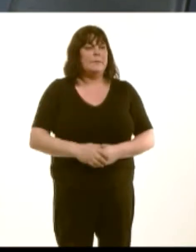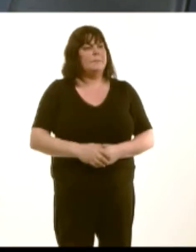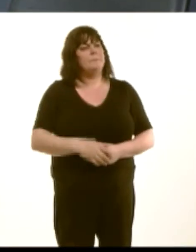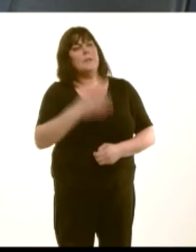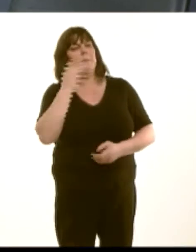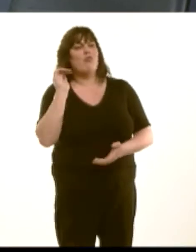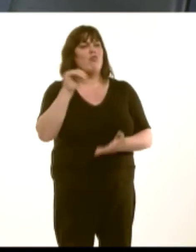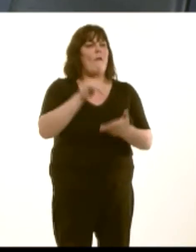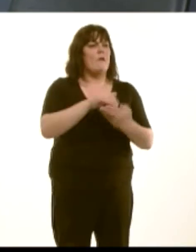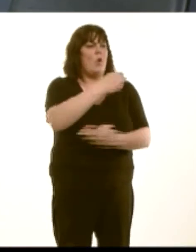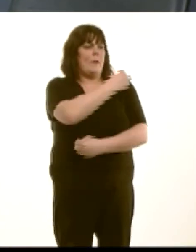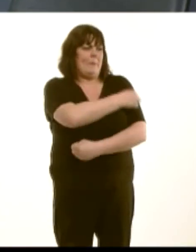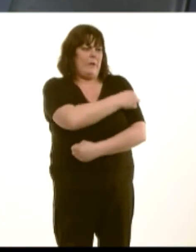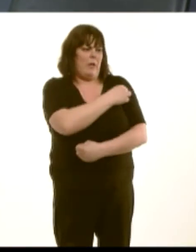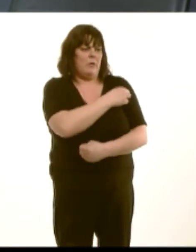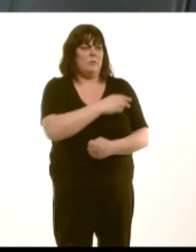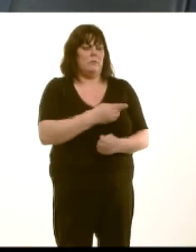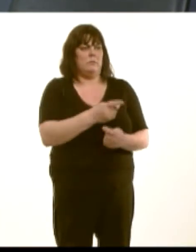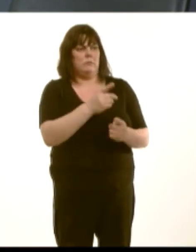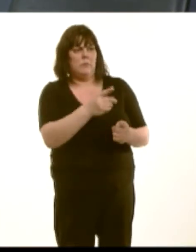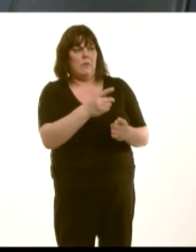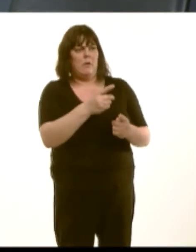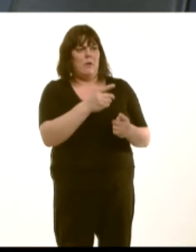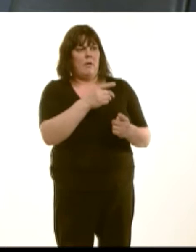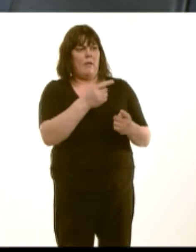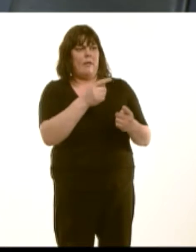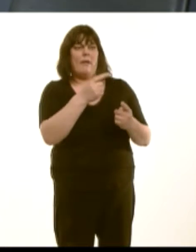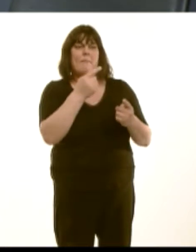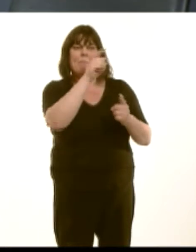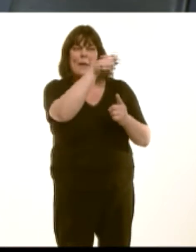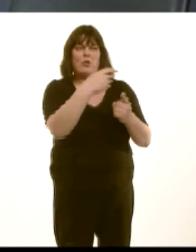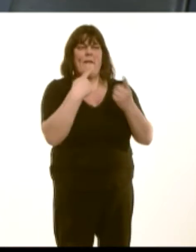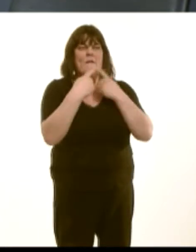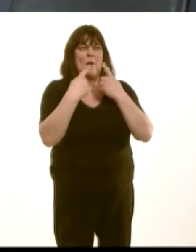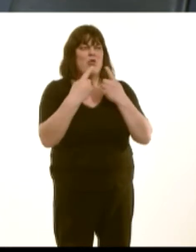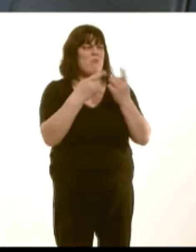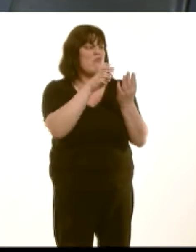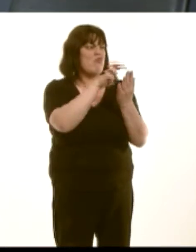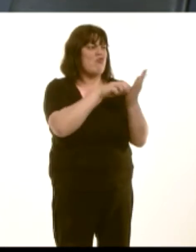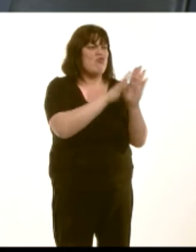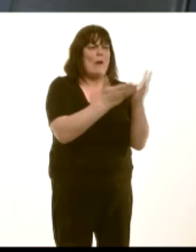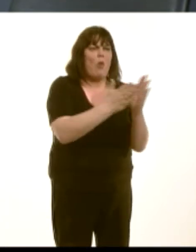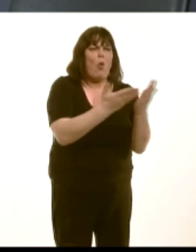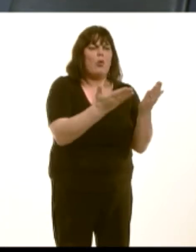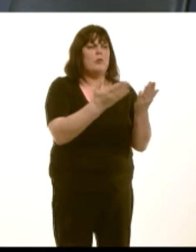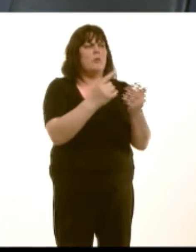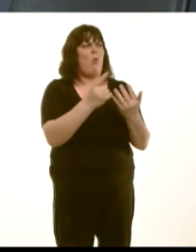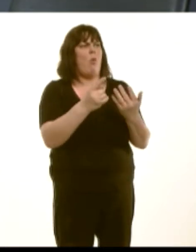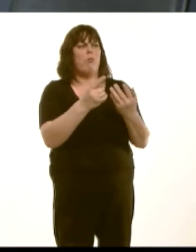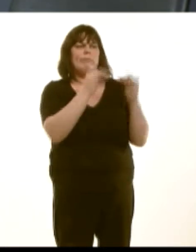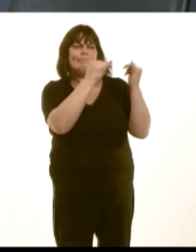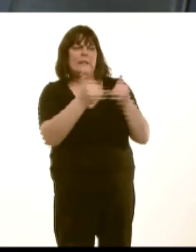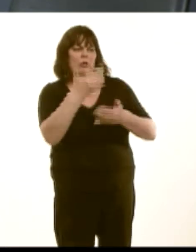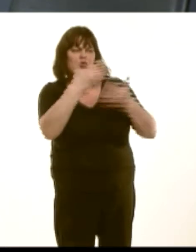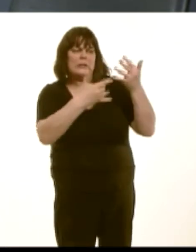up for a hospital appointment, that the information about that patient, the records or the results of